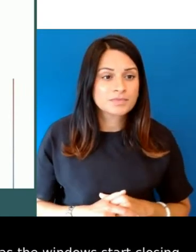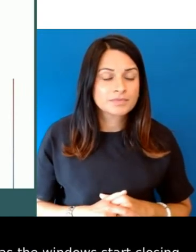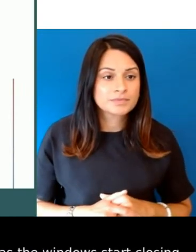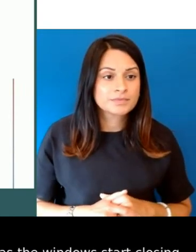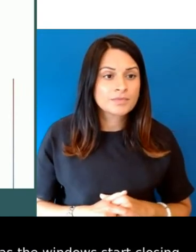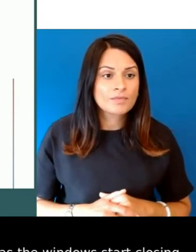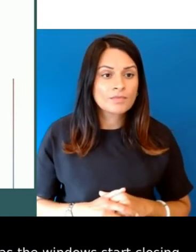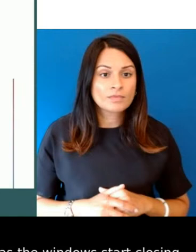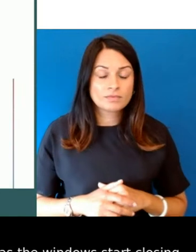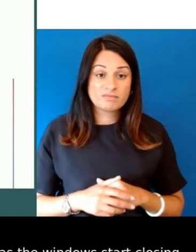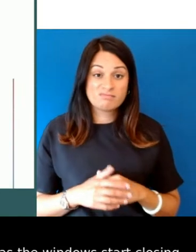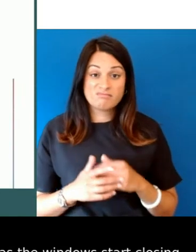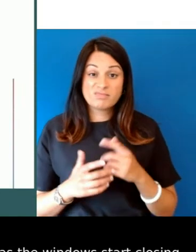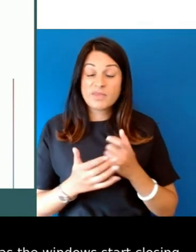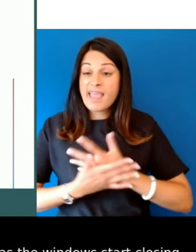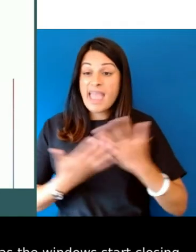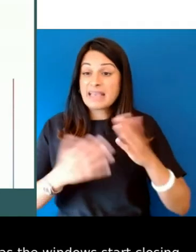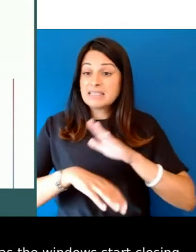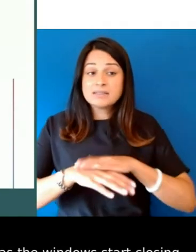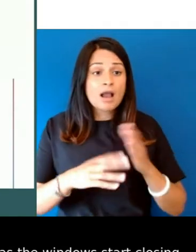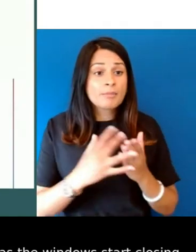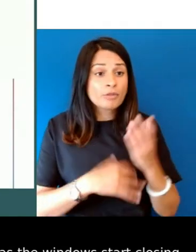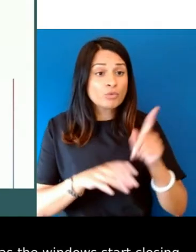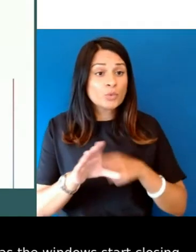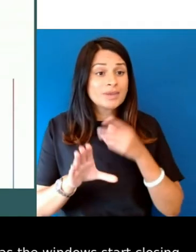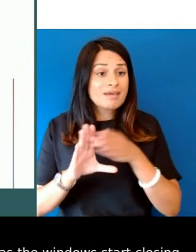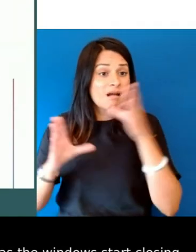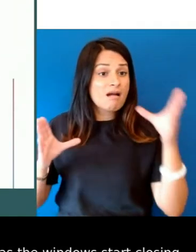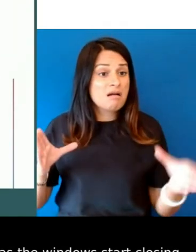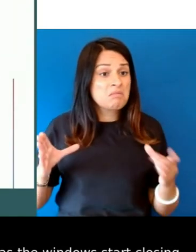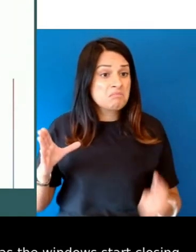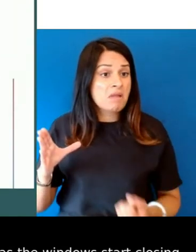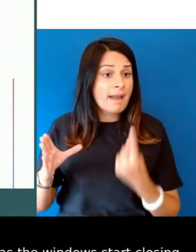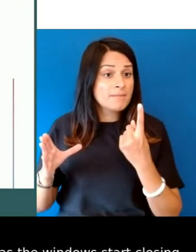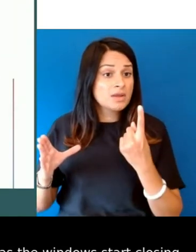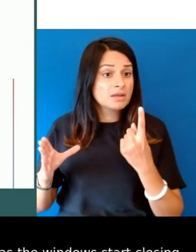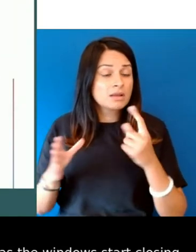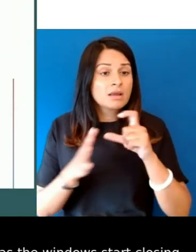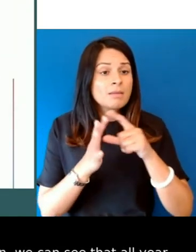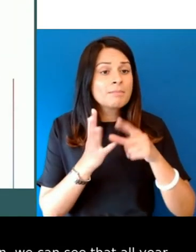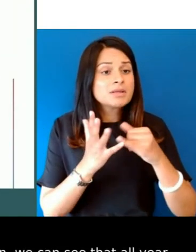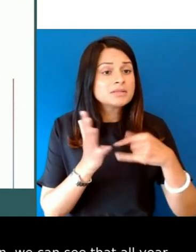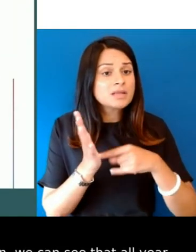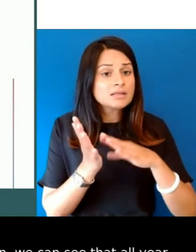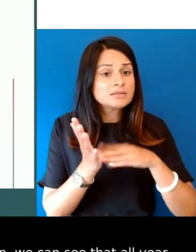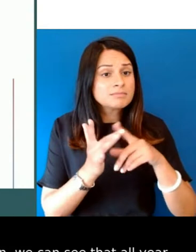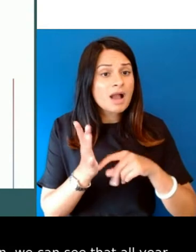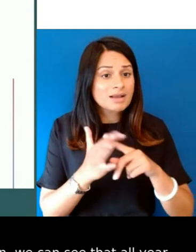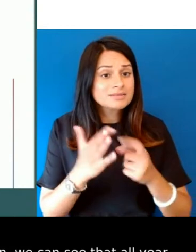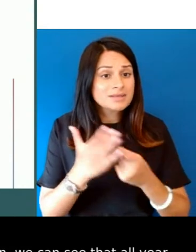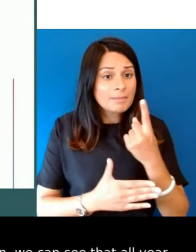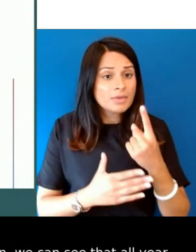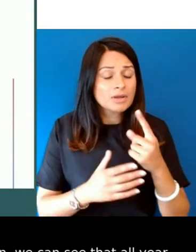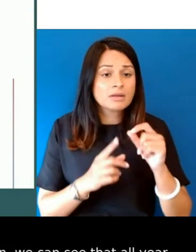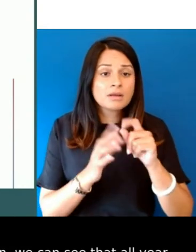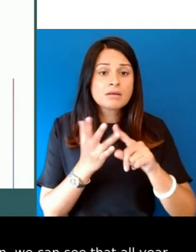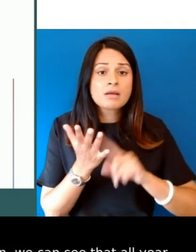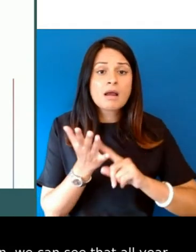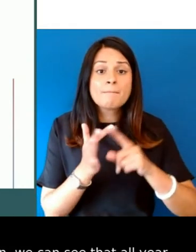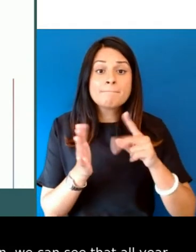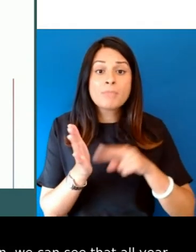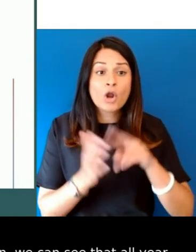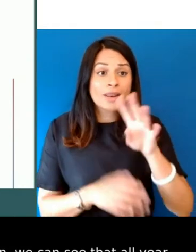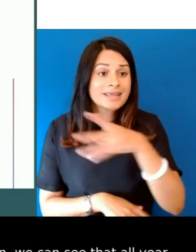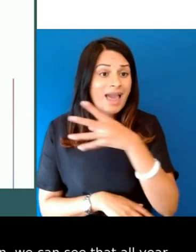that's more of a the peak time of the house last night is is the winter um there is a pollen calendar which i'm going to show you in